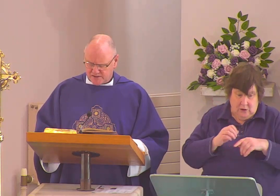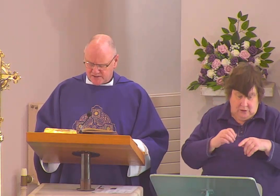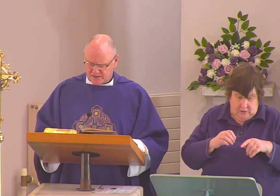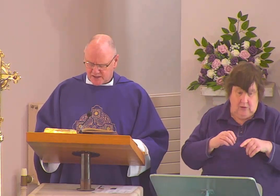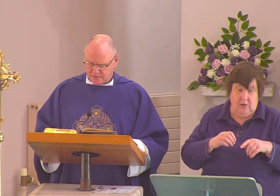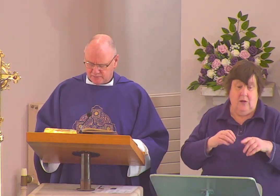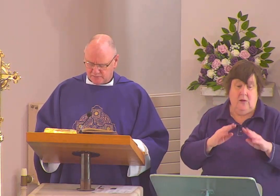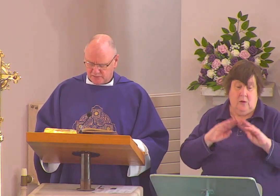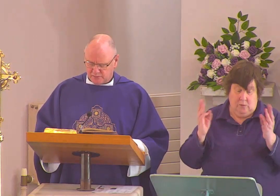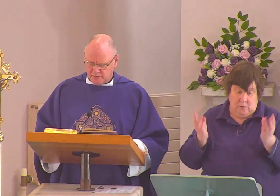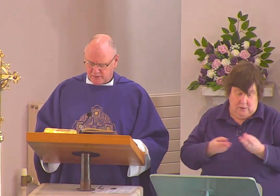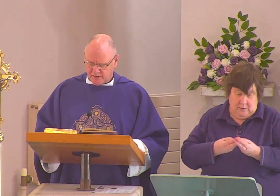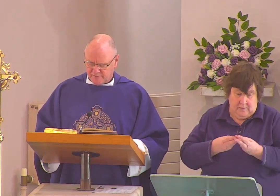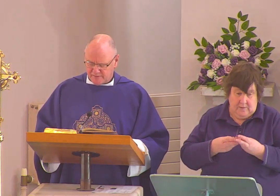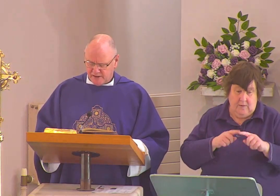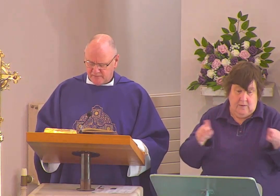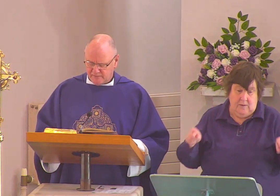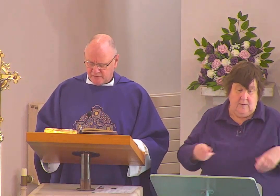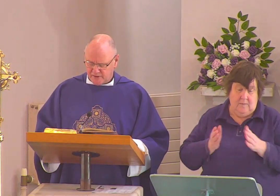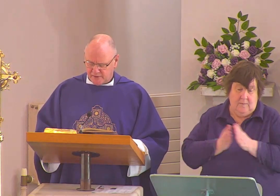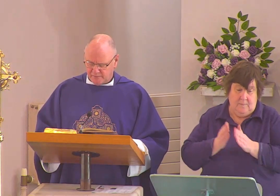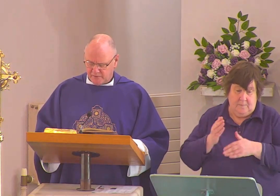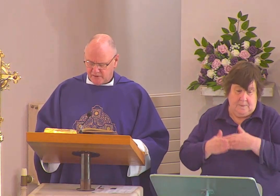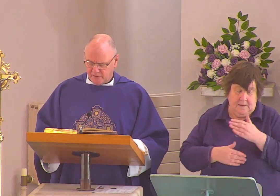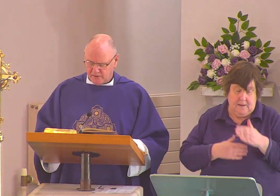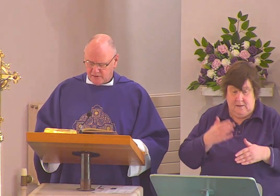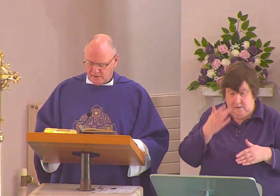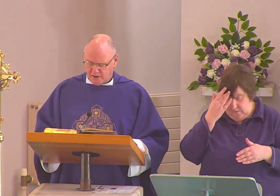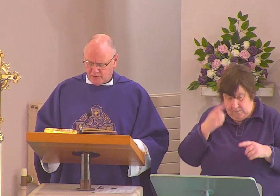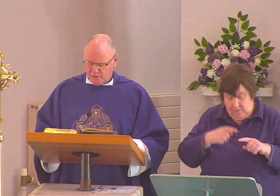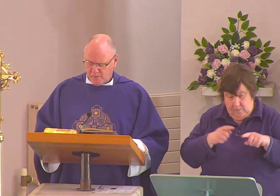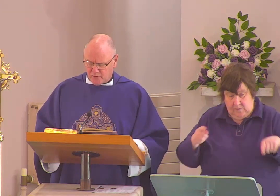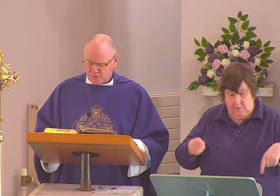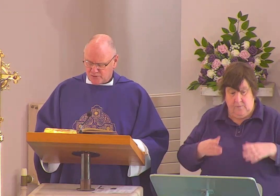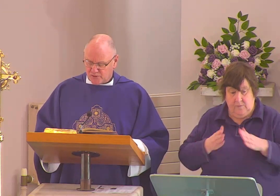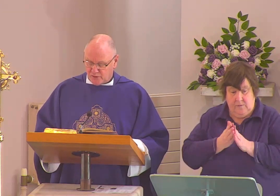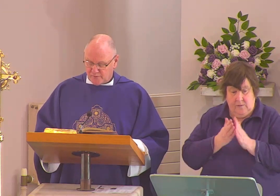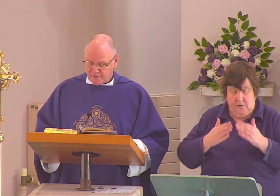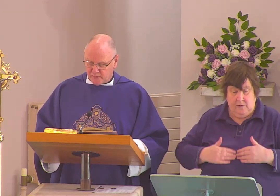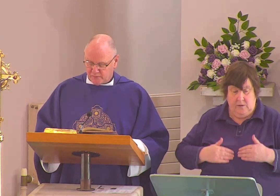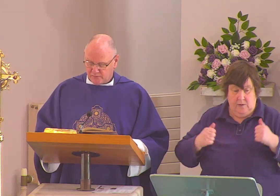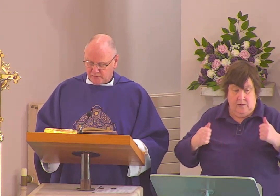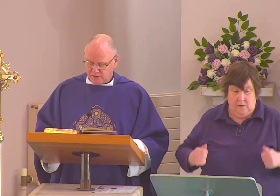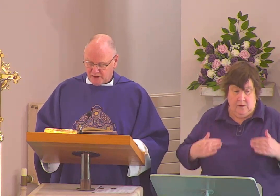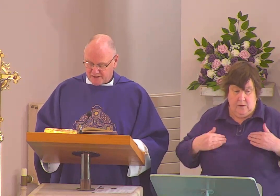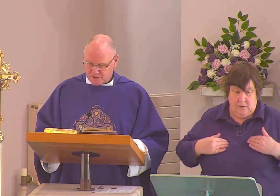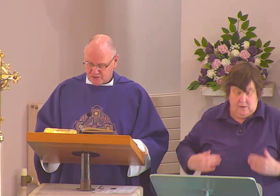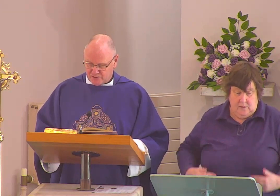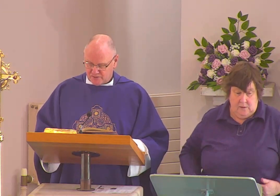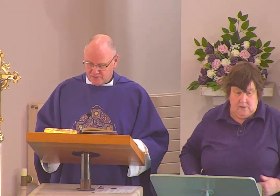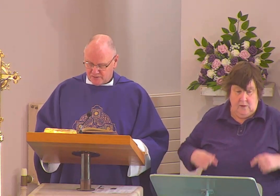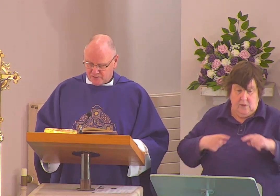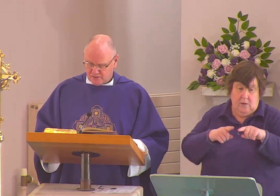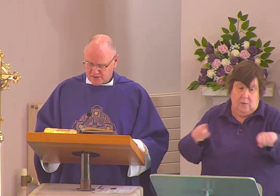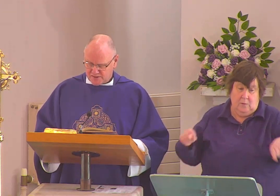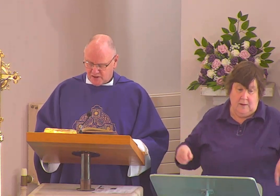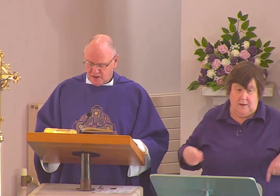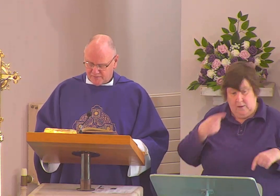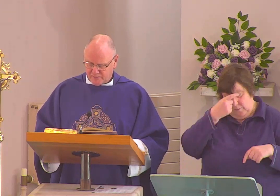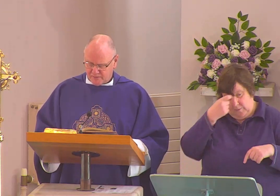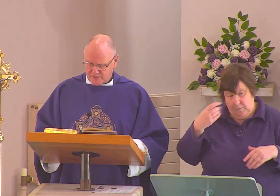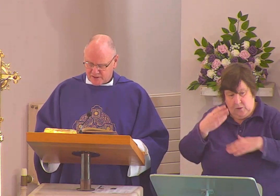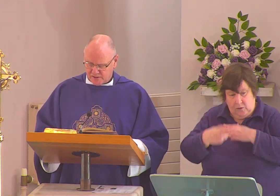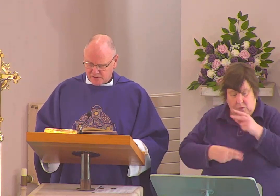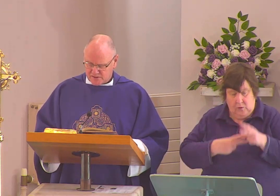sick at this time. We pray for healing for them. And we remember those who care for them in gratitude as they